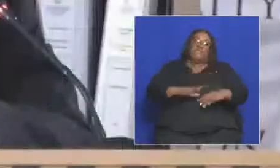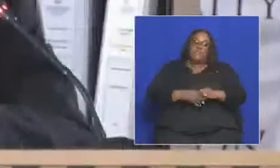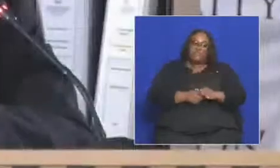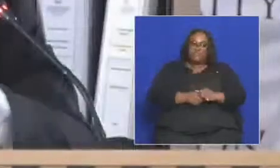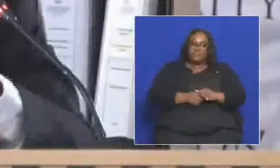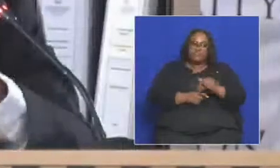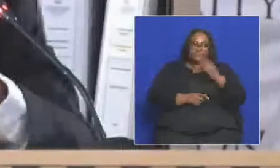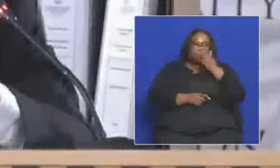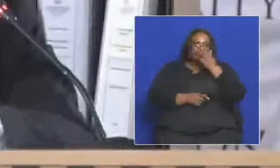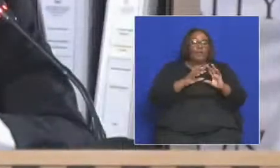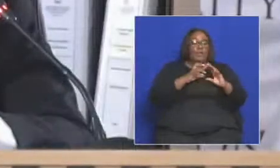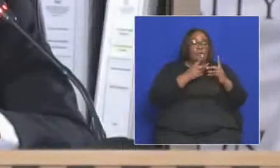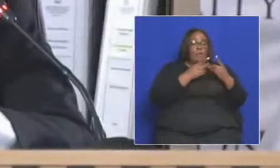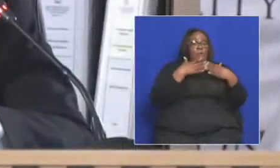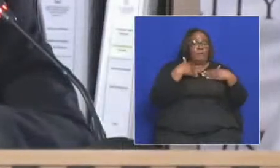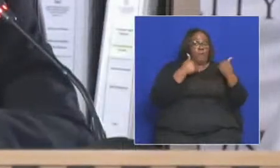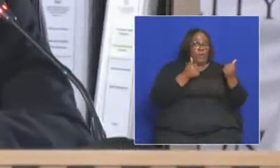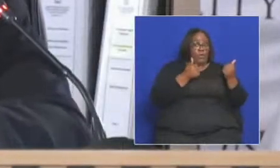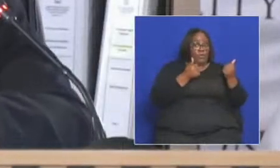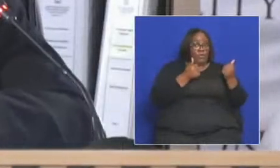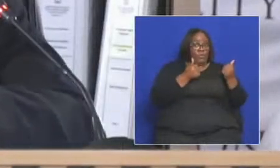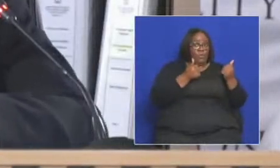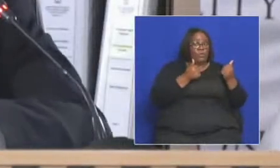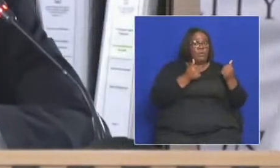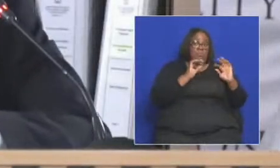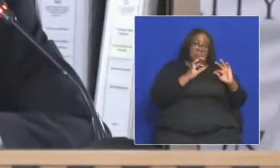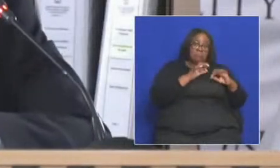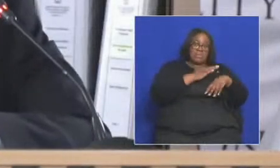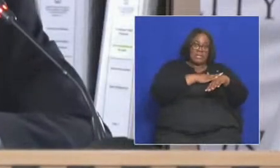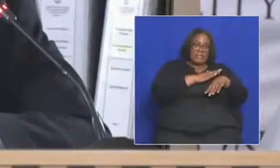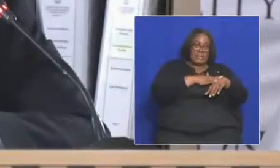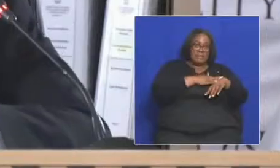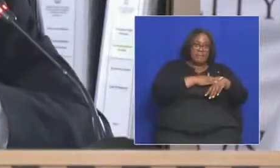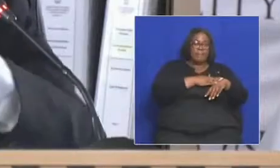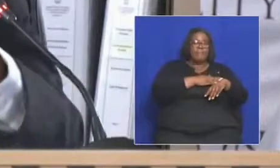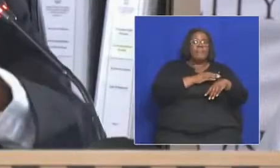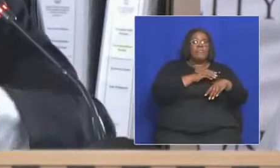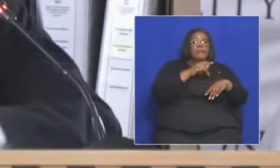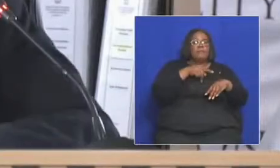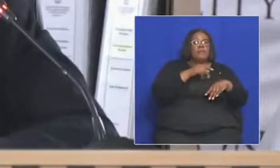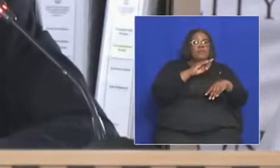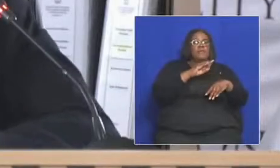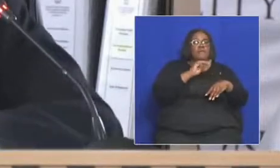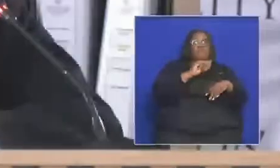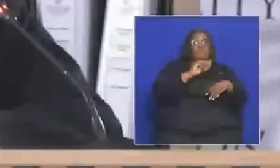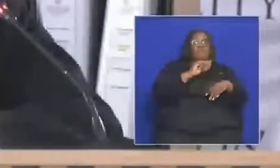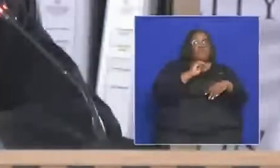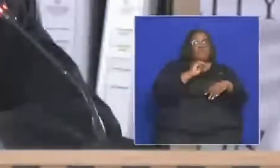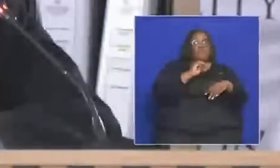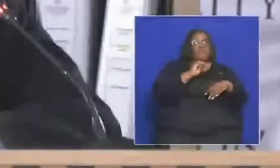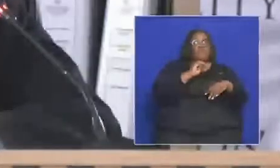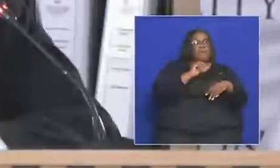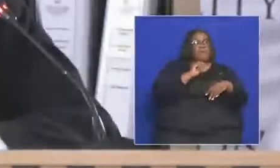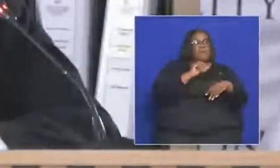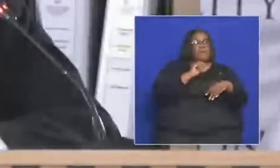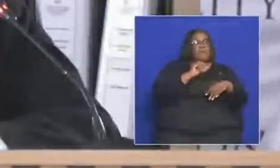Correct? Of course, yes. The of Health and on time as a PFMA pays you as the contracting